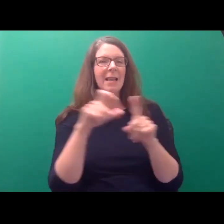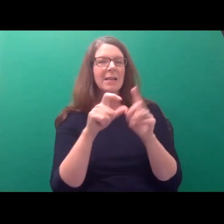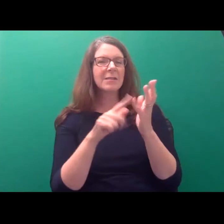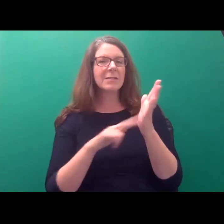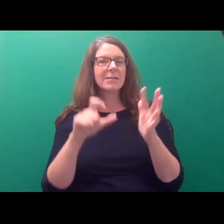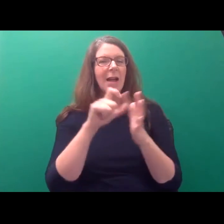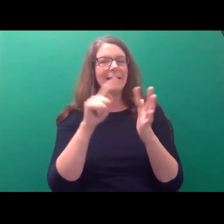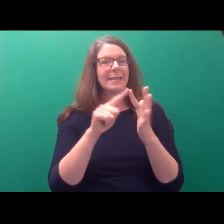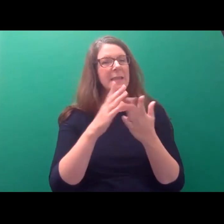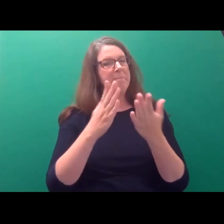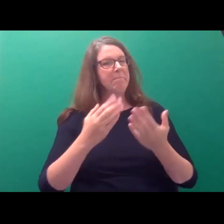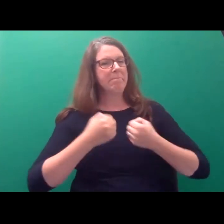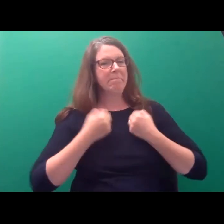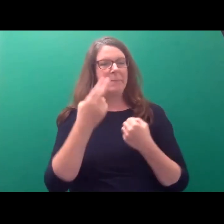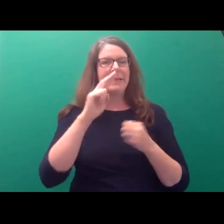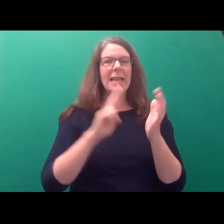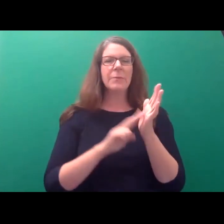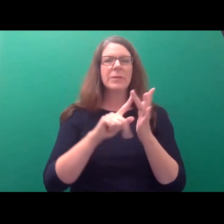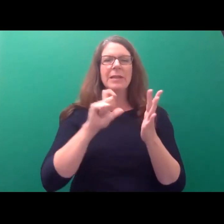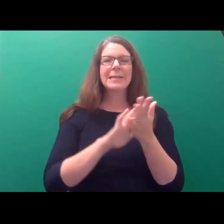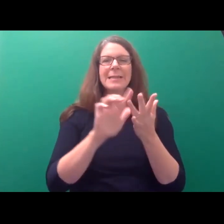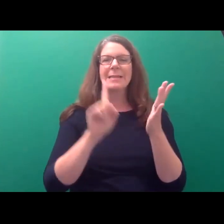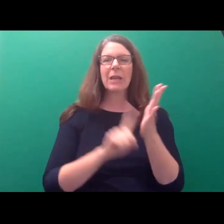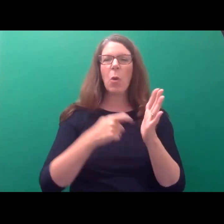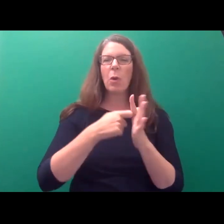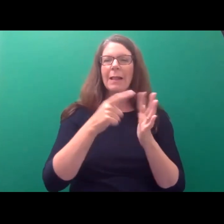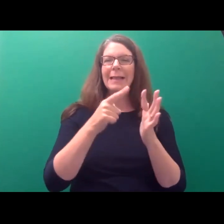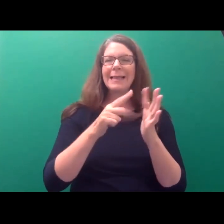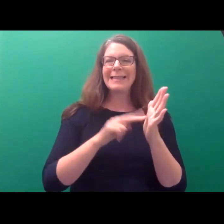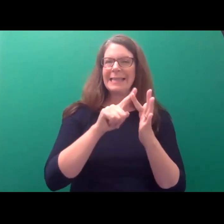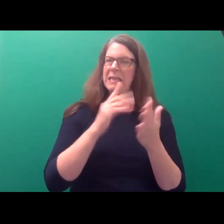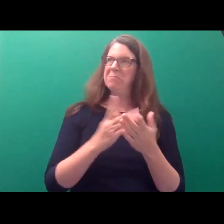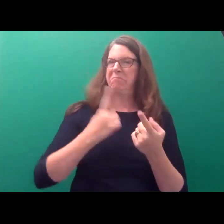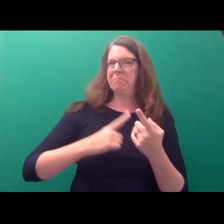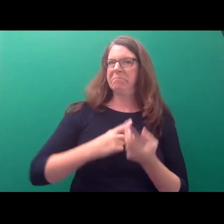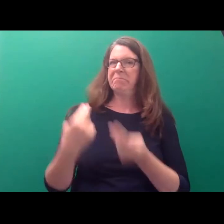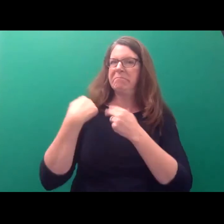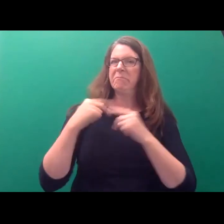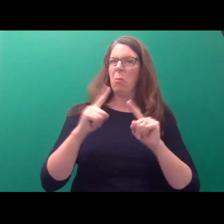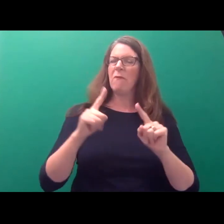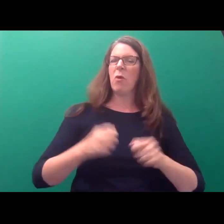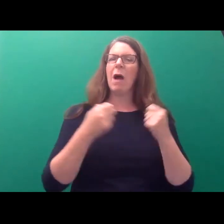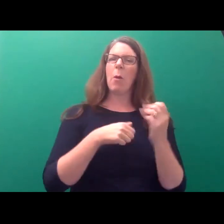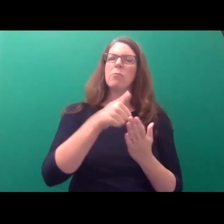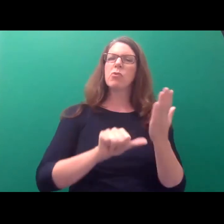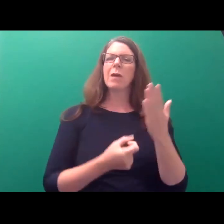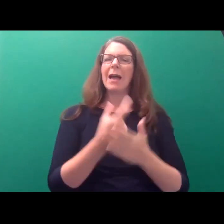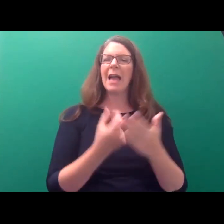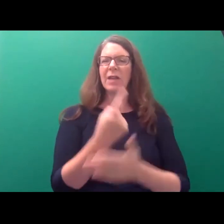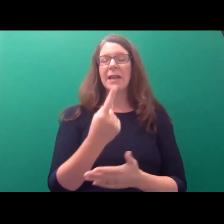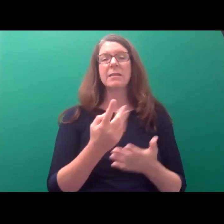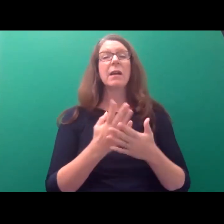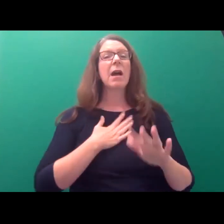here. Welcome to the talk. Sorry for the slight delay. We had a slight issue with our live closed